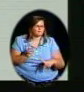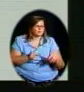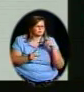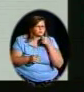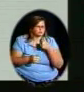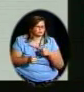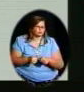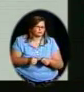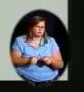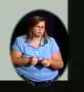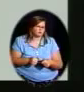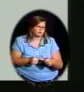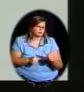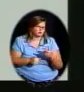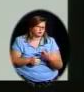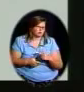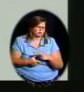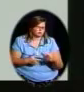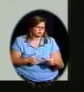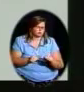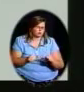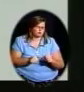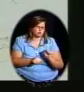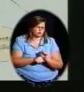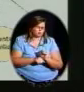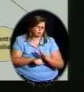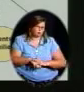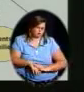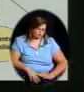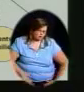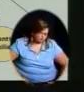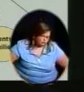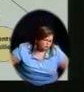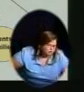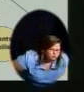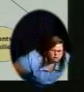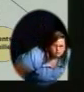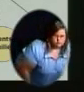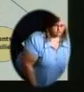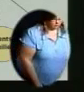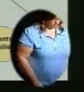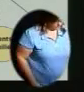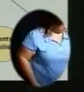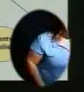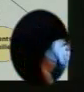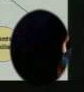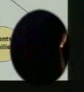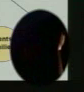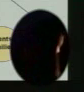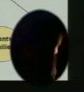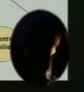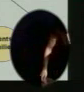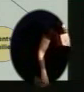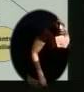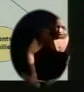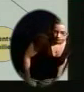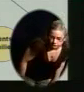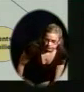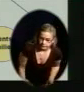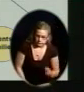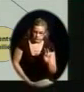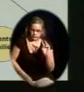we're working on and be able to articulate that. A second area is that we're working on connections and respectful